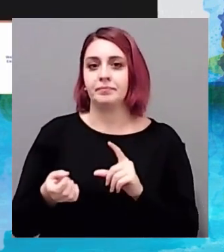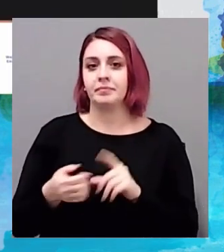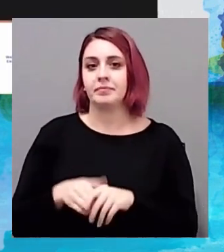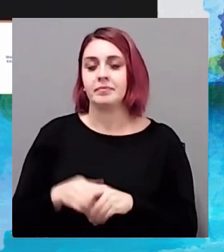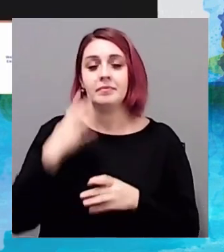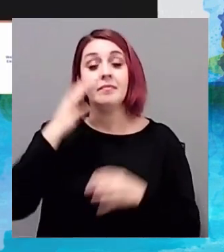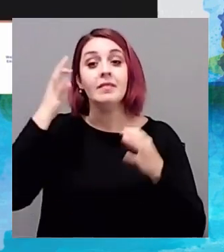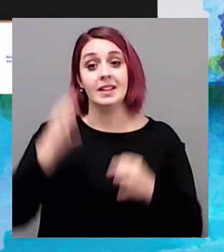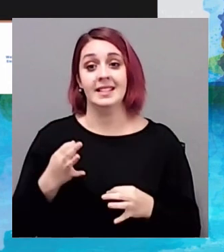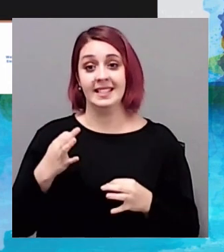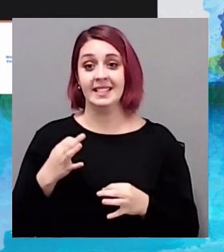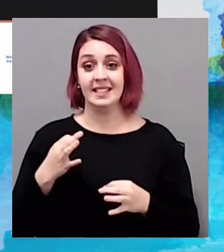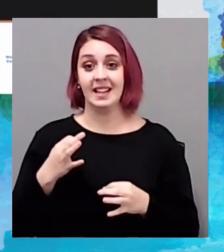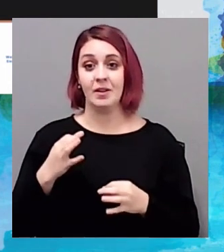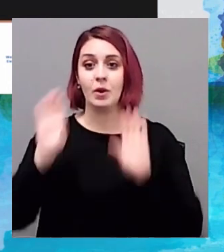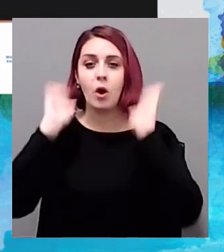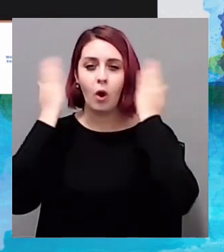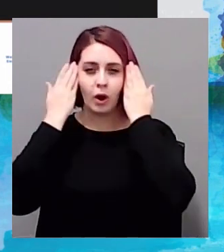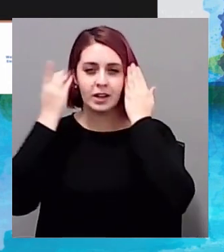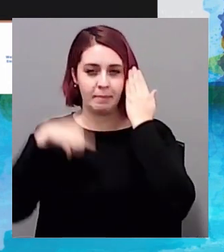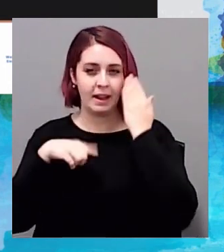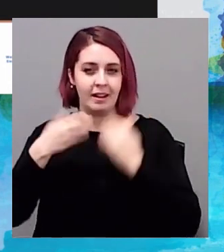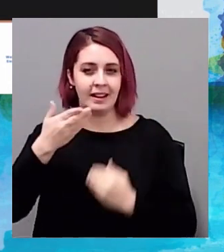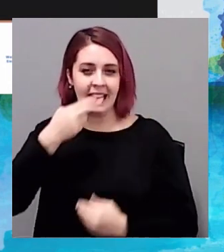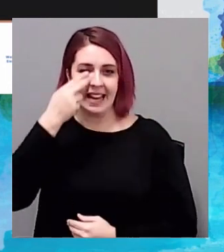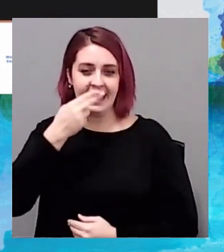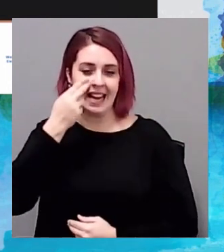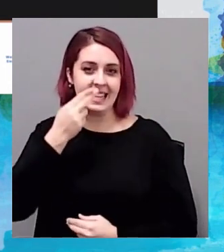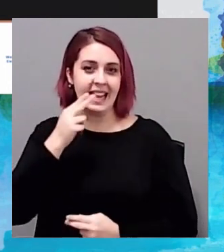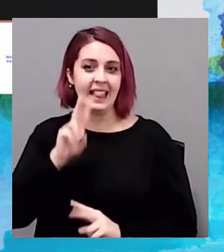by email. And